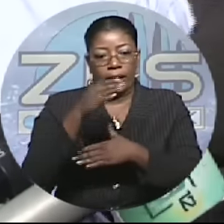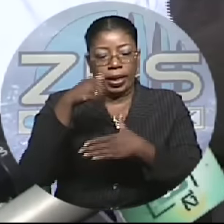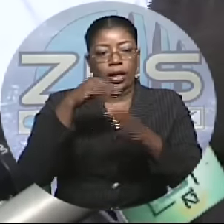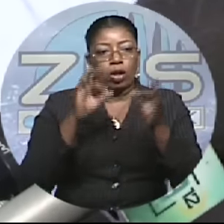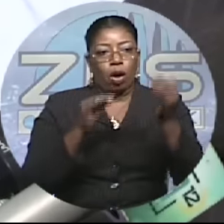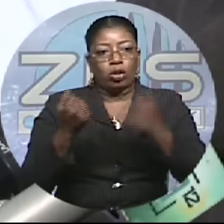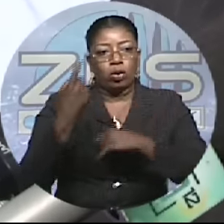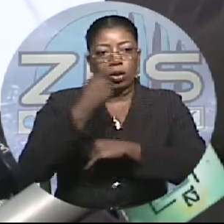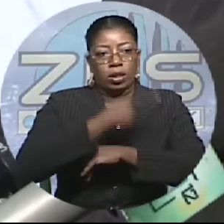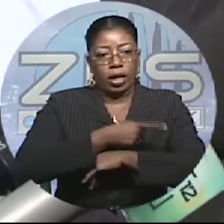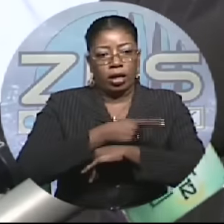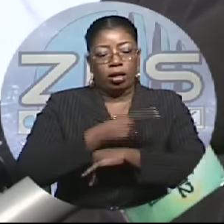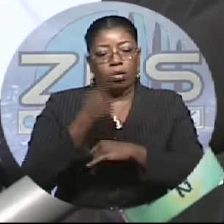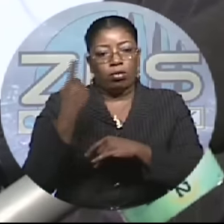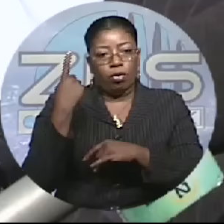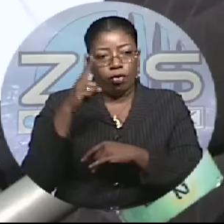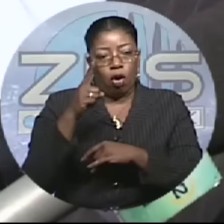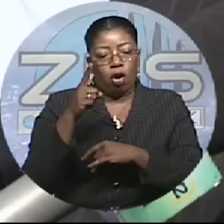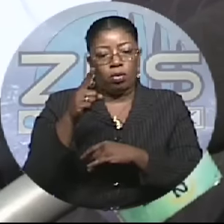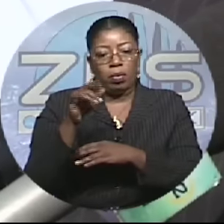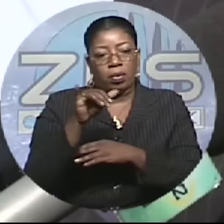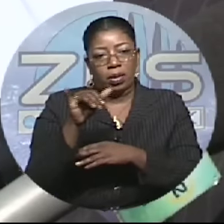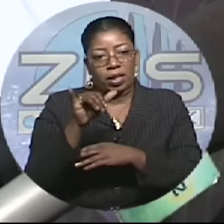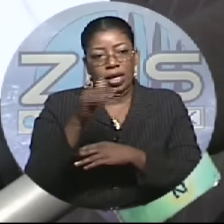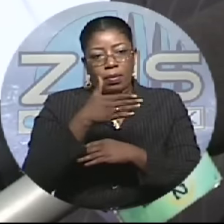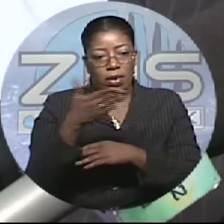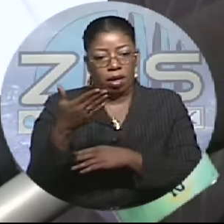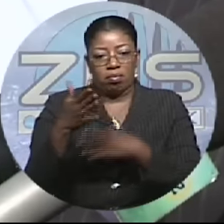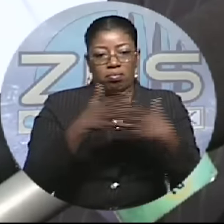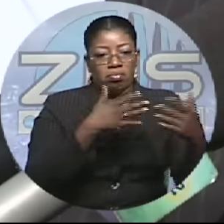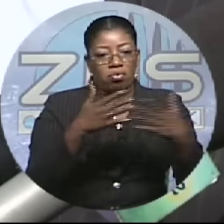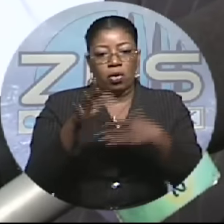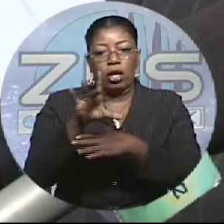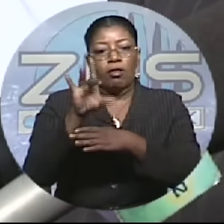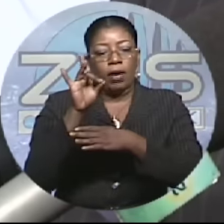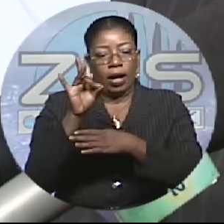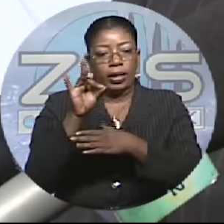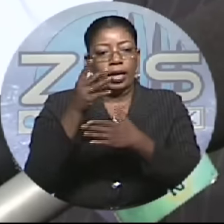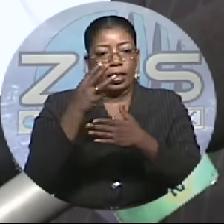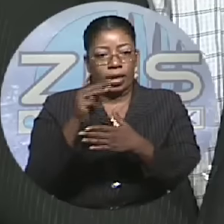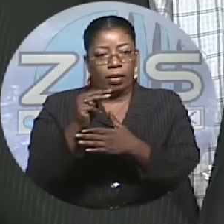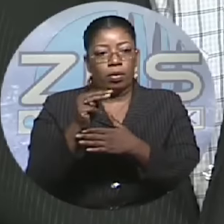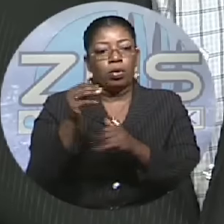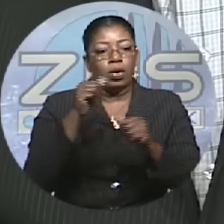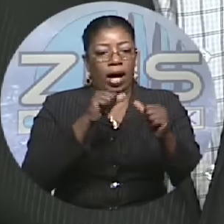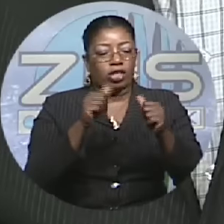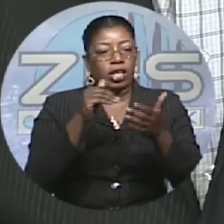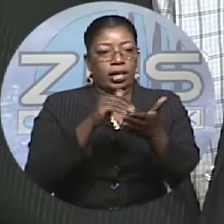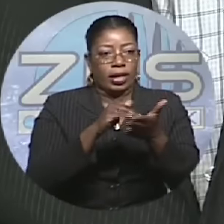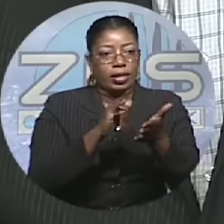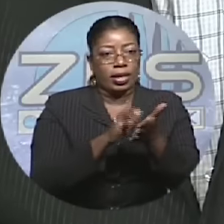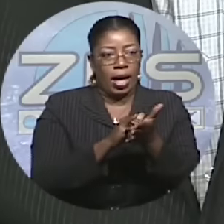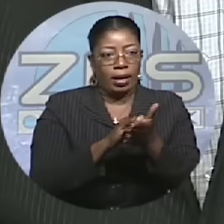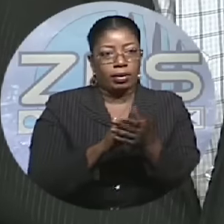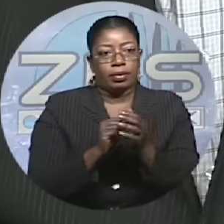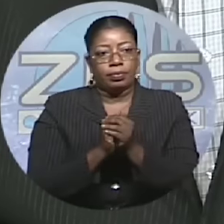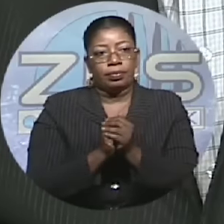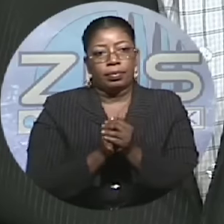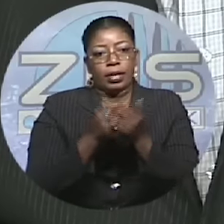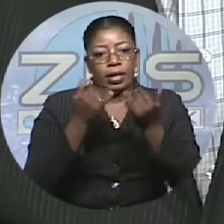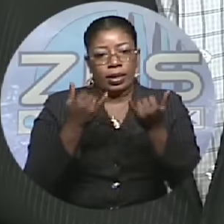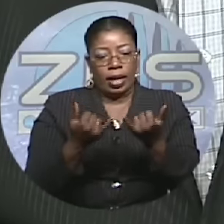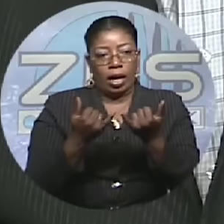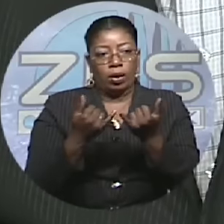a similar thing. Wherever we find him, we're going to take action against him. Crime and other national issues